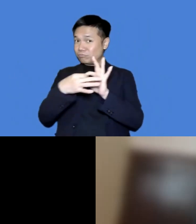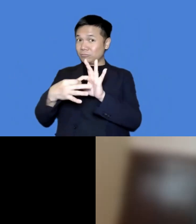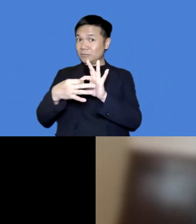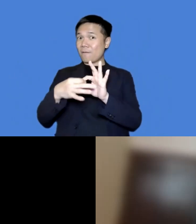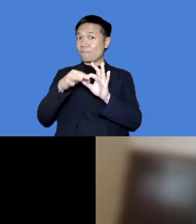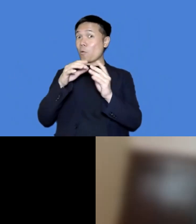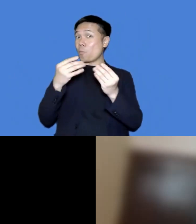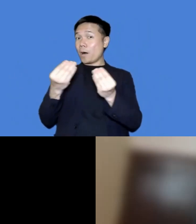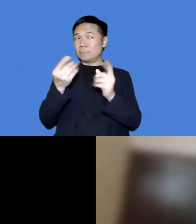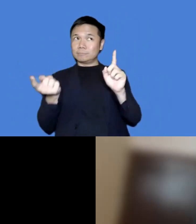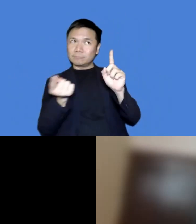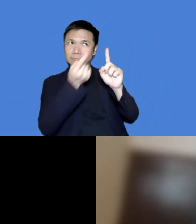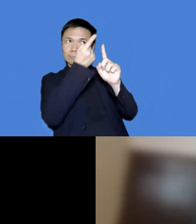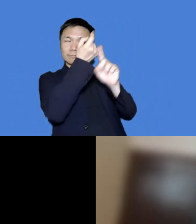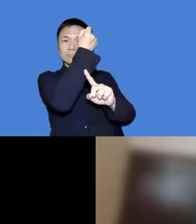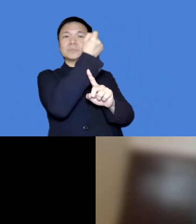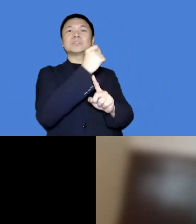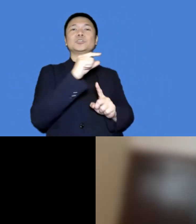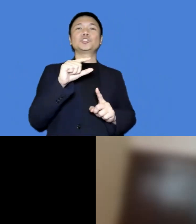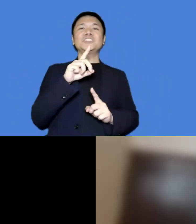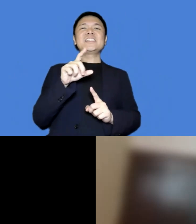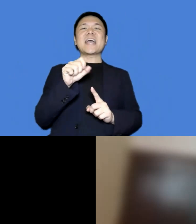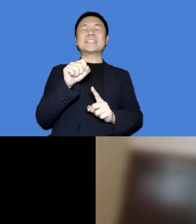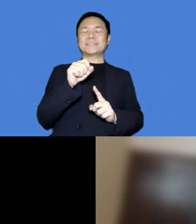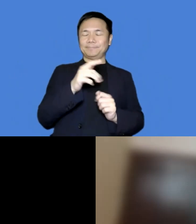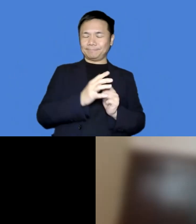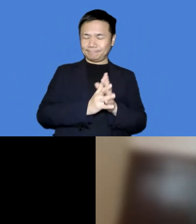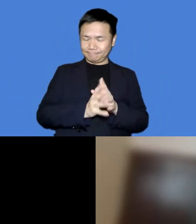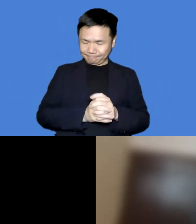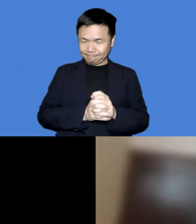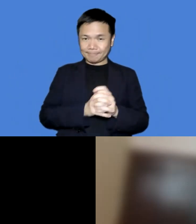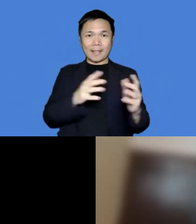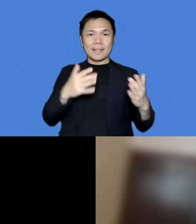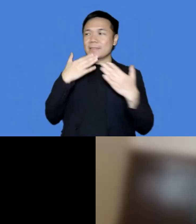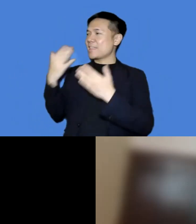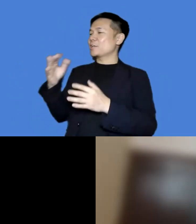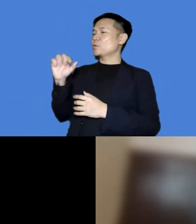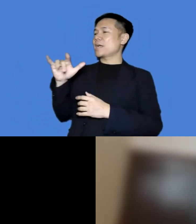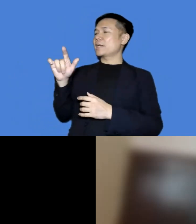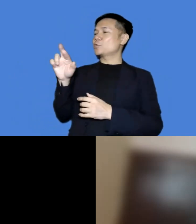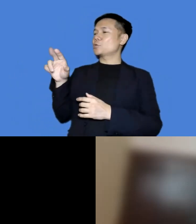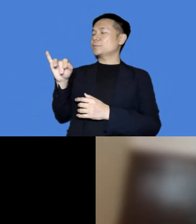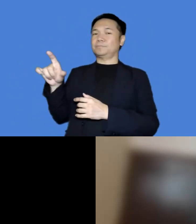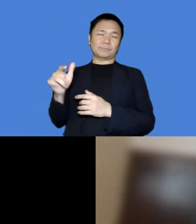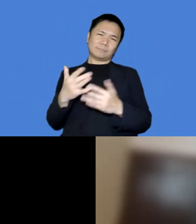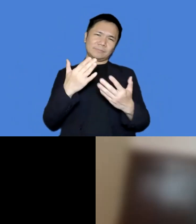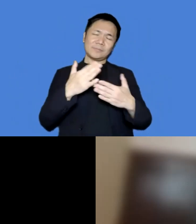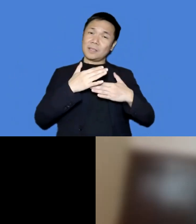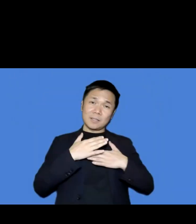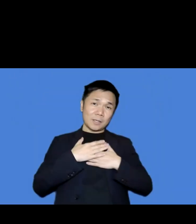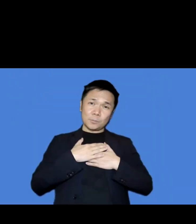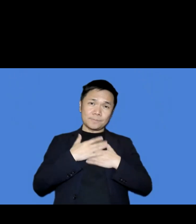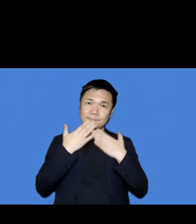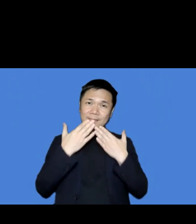Thank you. Thank you so much, Gayatri. Hello, everyone. It's truly a pleasure to be here